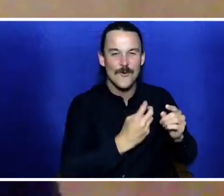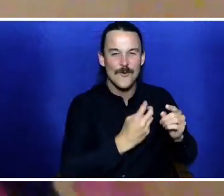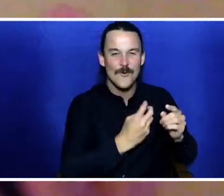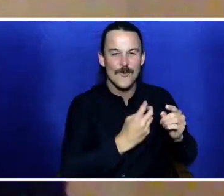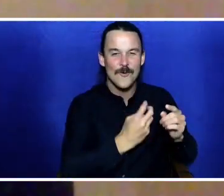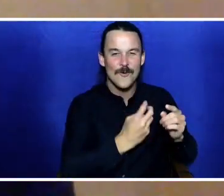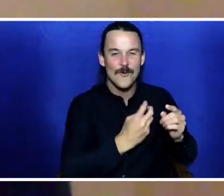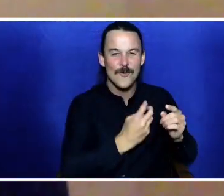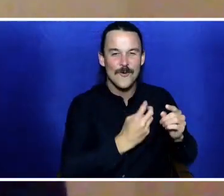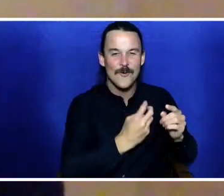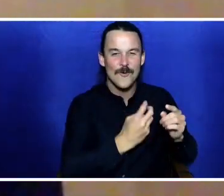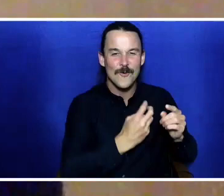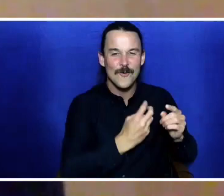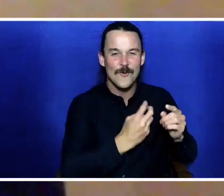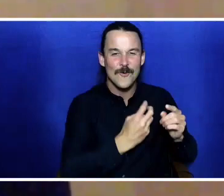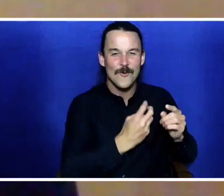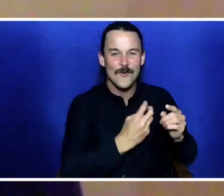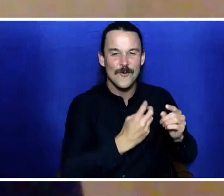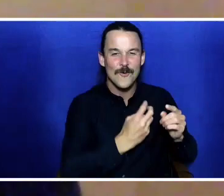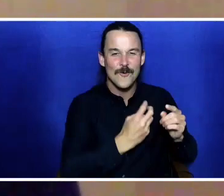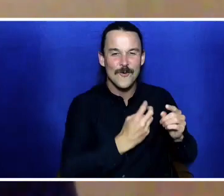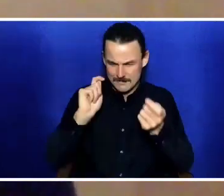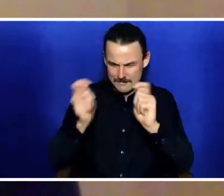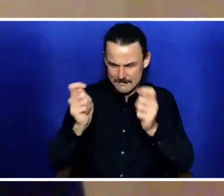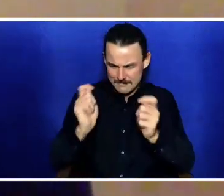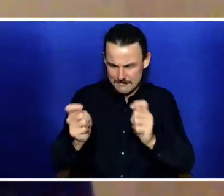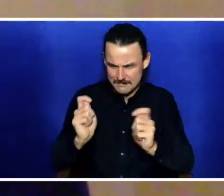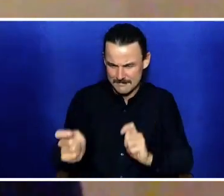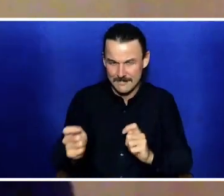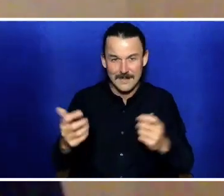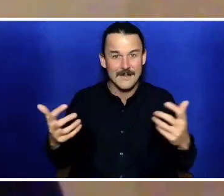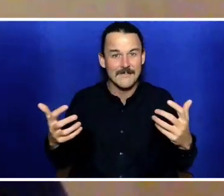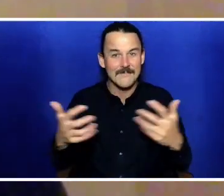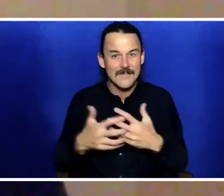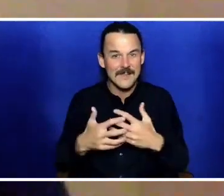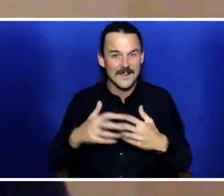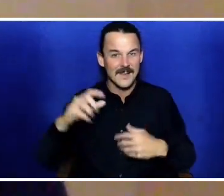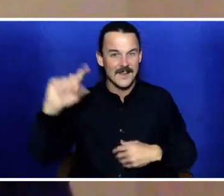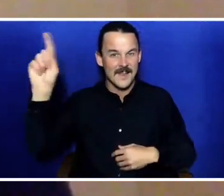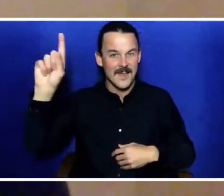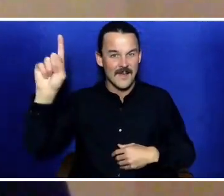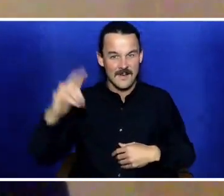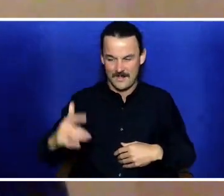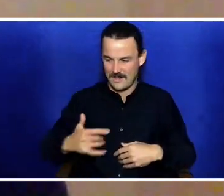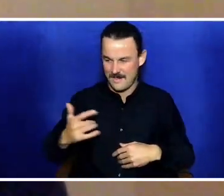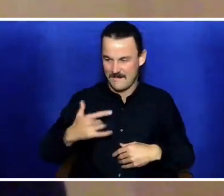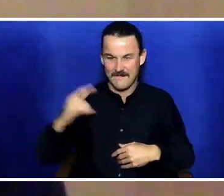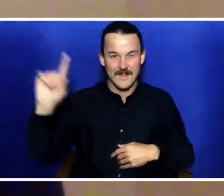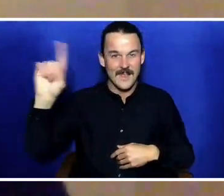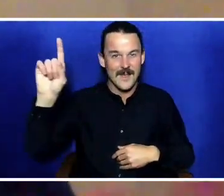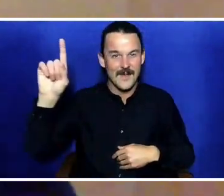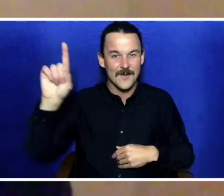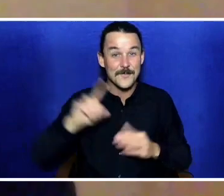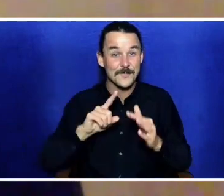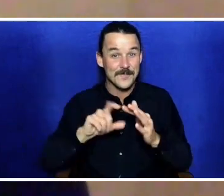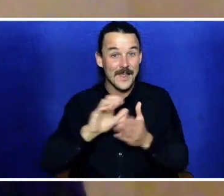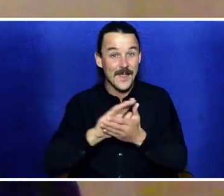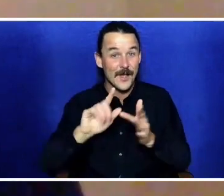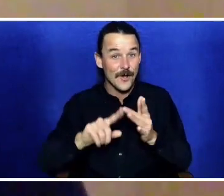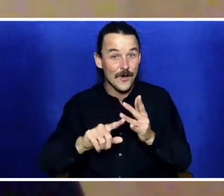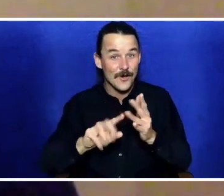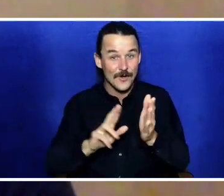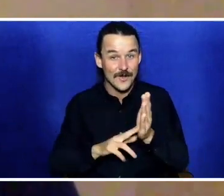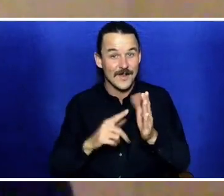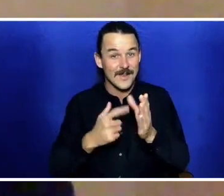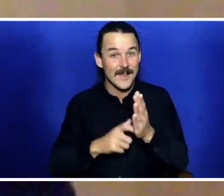out across time and speak very directly to our current moment. Echo and Narcissus is the original version